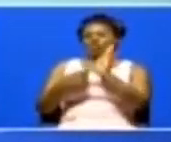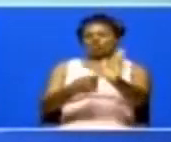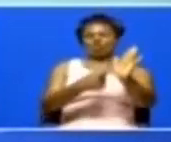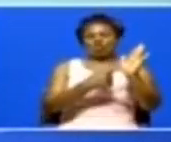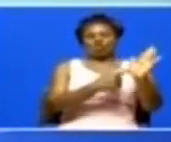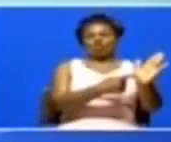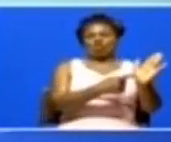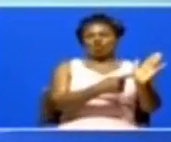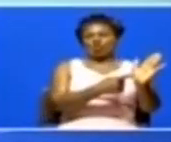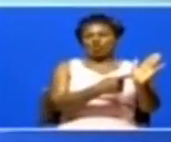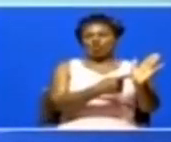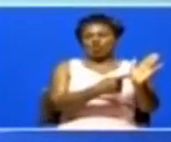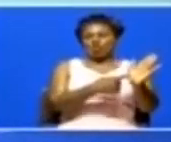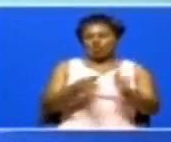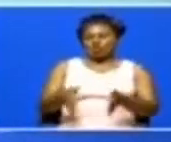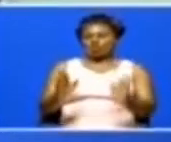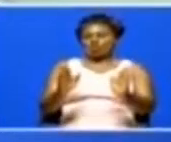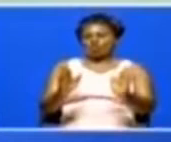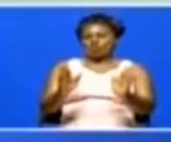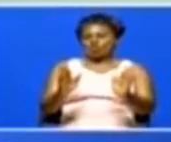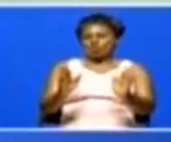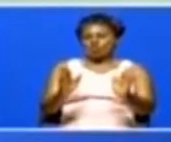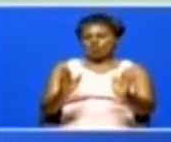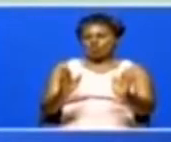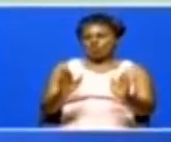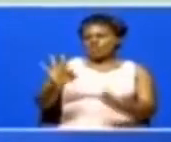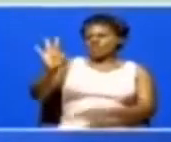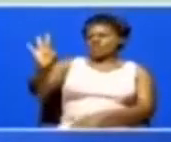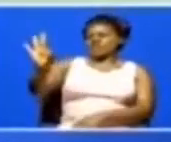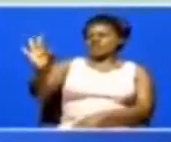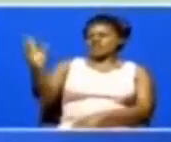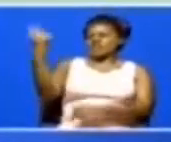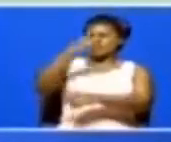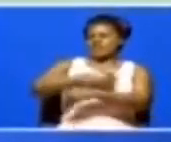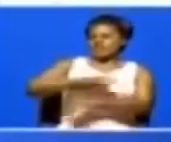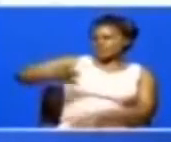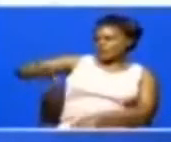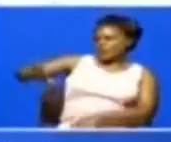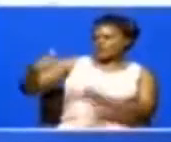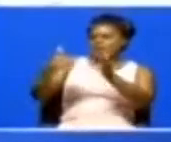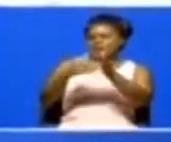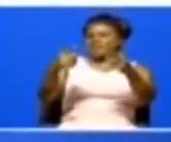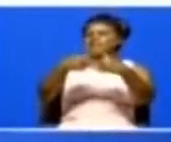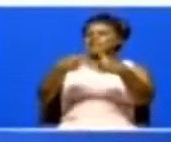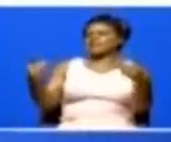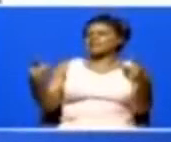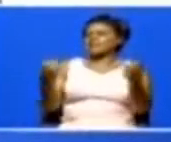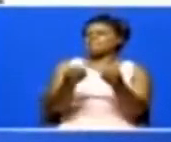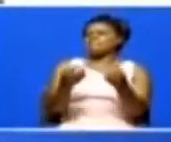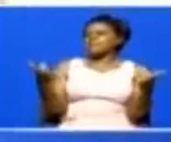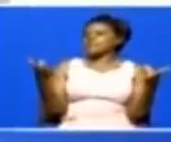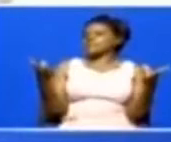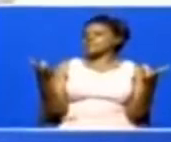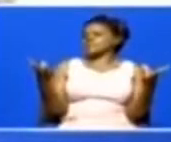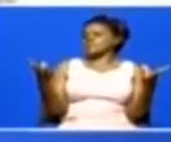county, sensitizing people about the ban. And with just 3 days left before the ban takes effect, many remain